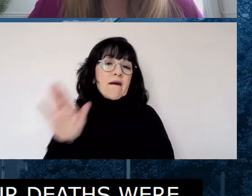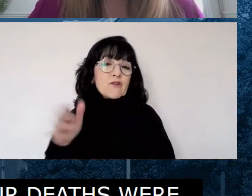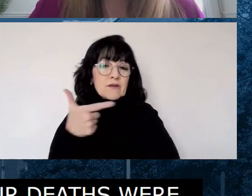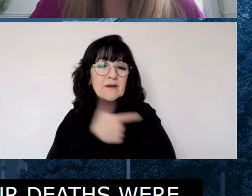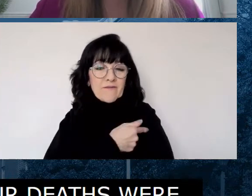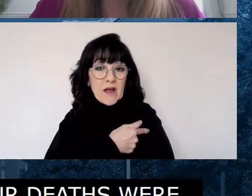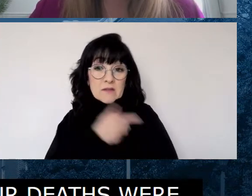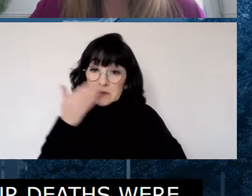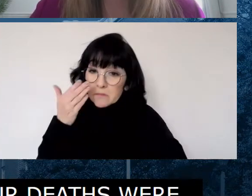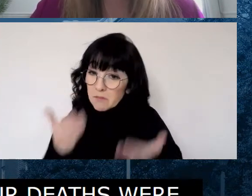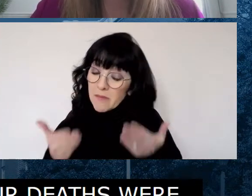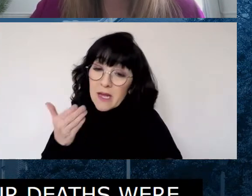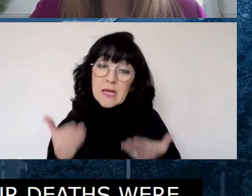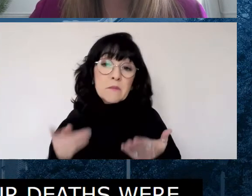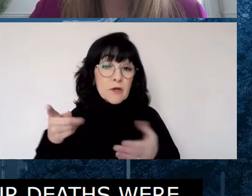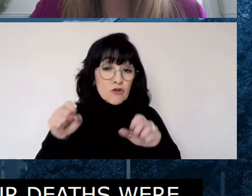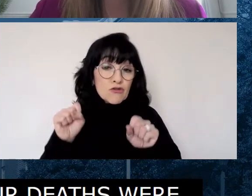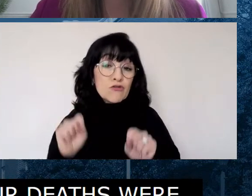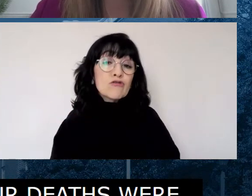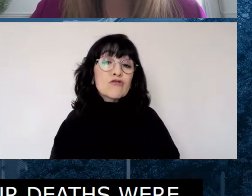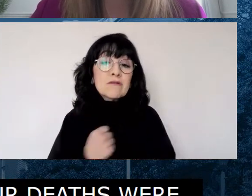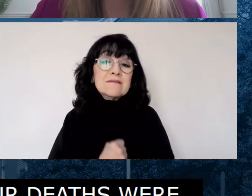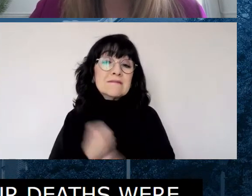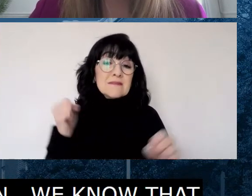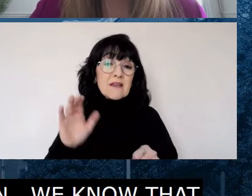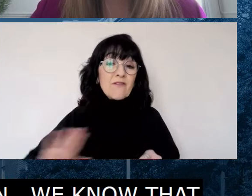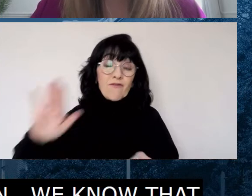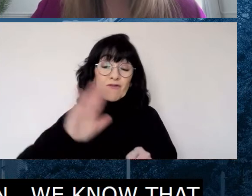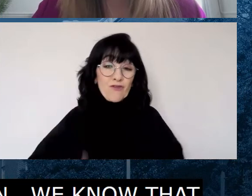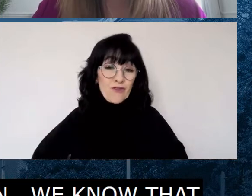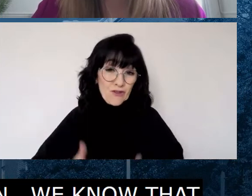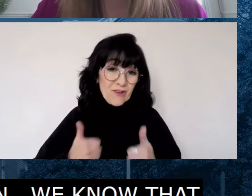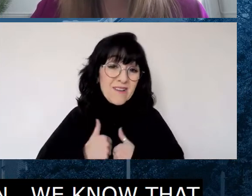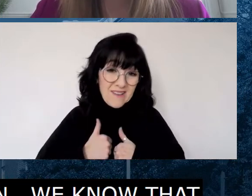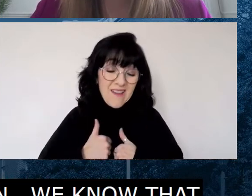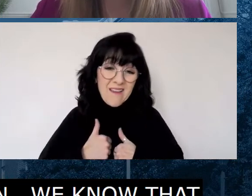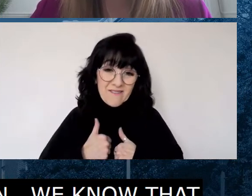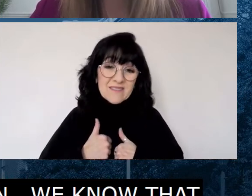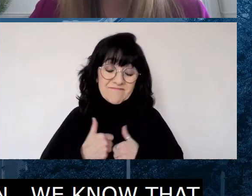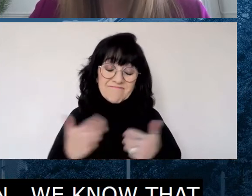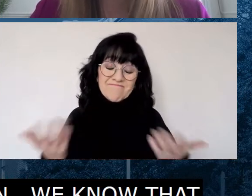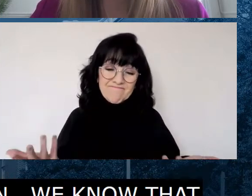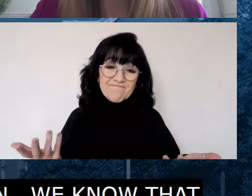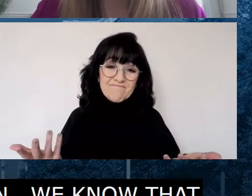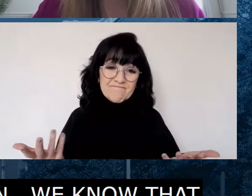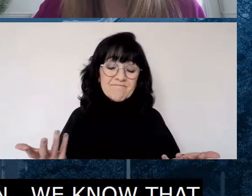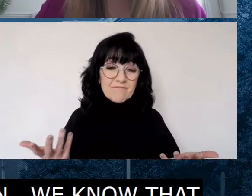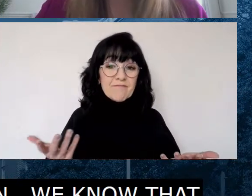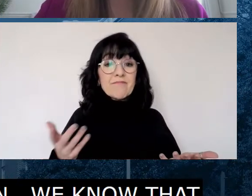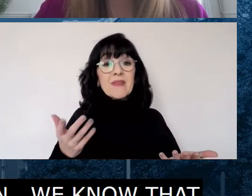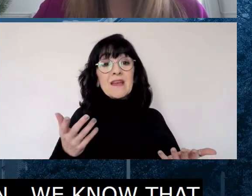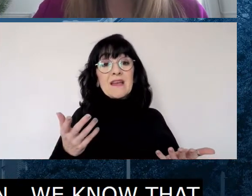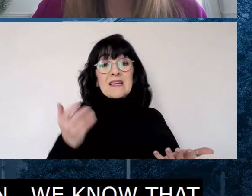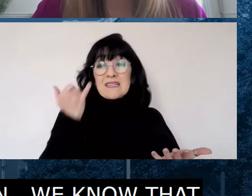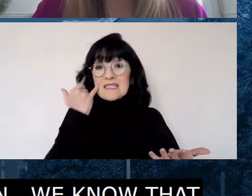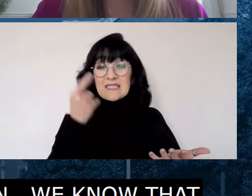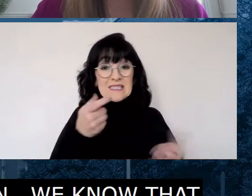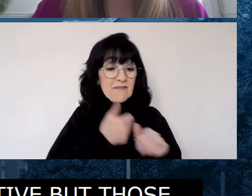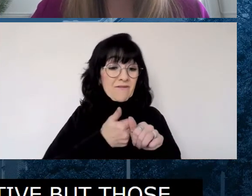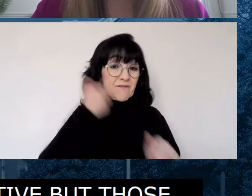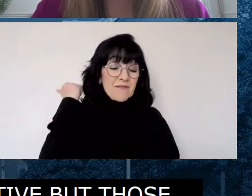who are unvaccinated, partially vaccinated, or fully vaccinated are just not as protected as those who